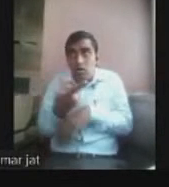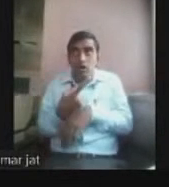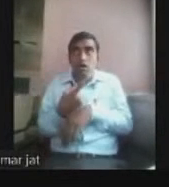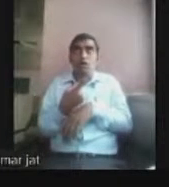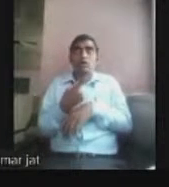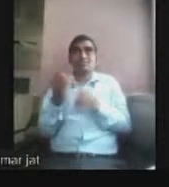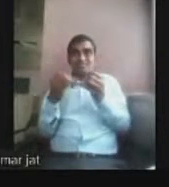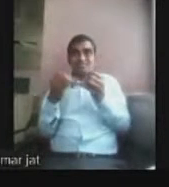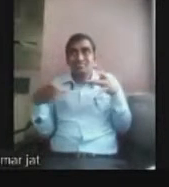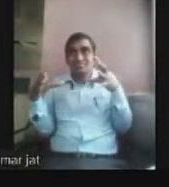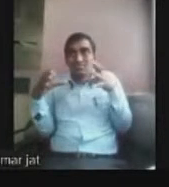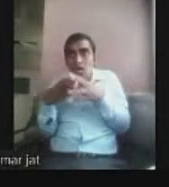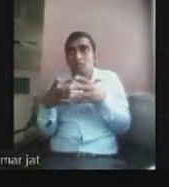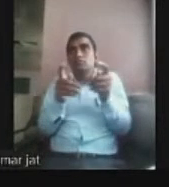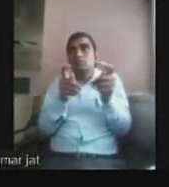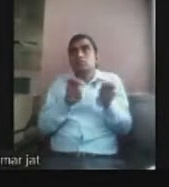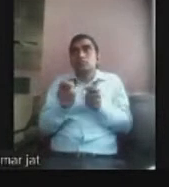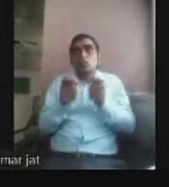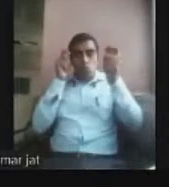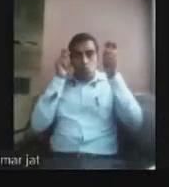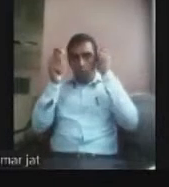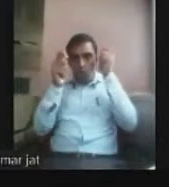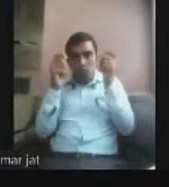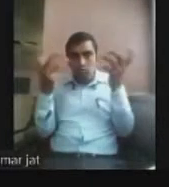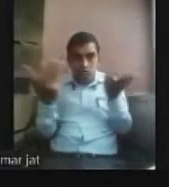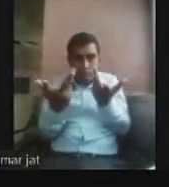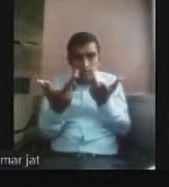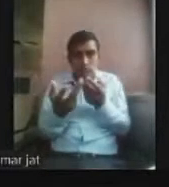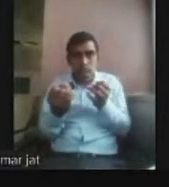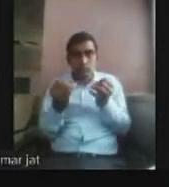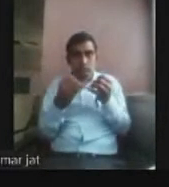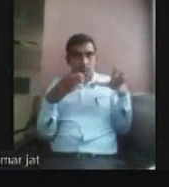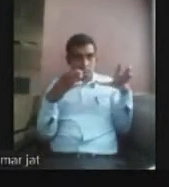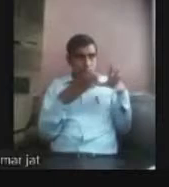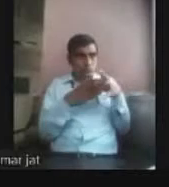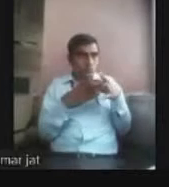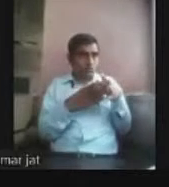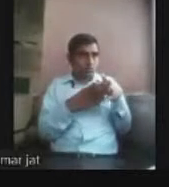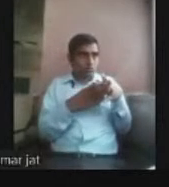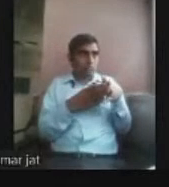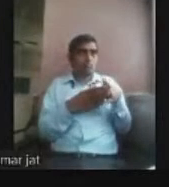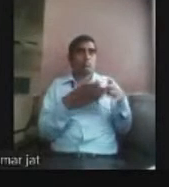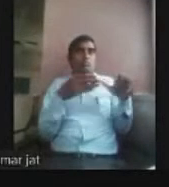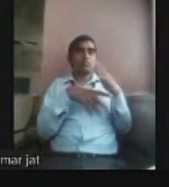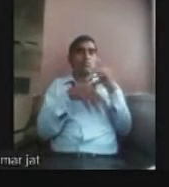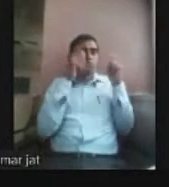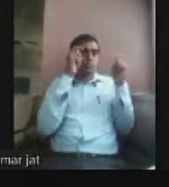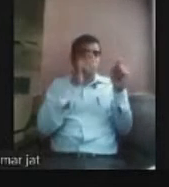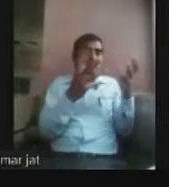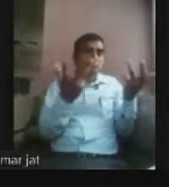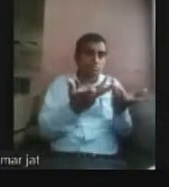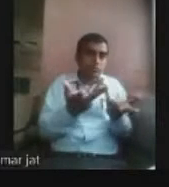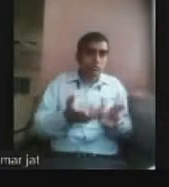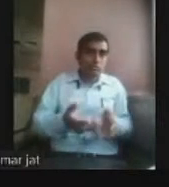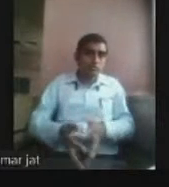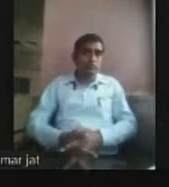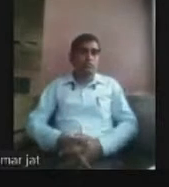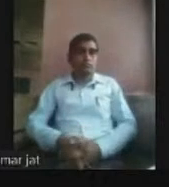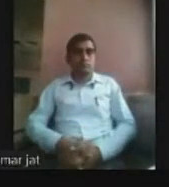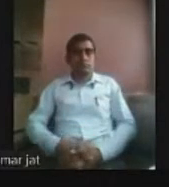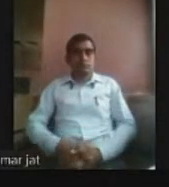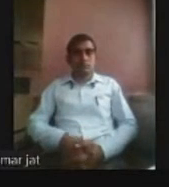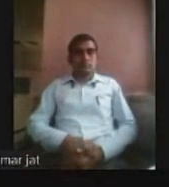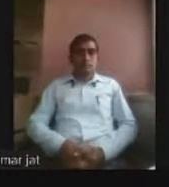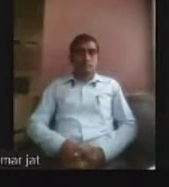within the NULM scheme, if there is some aspect of community involvement